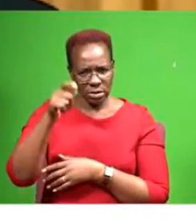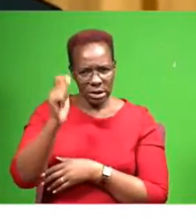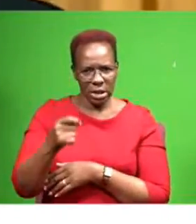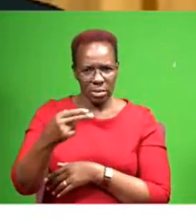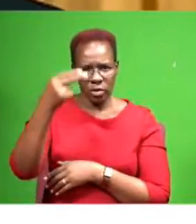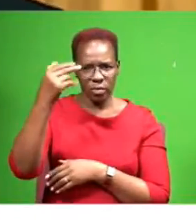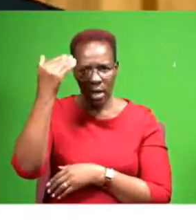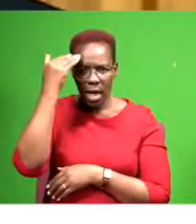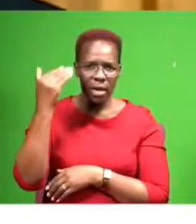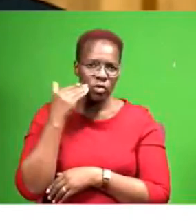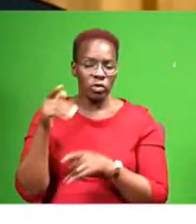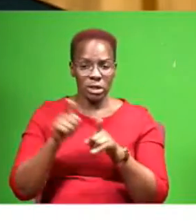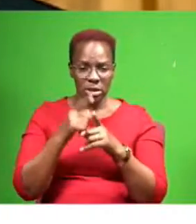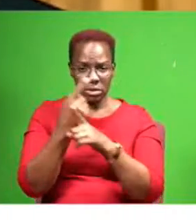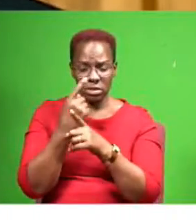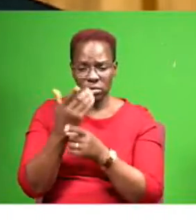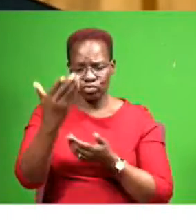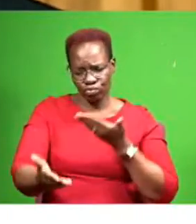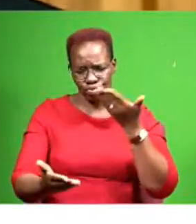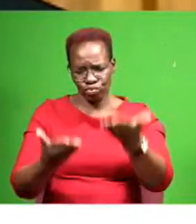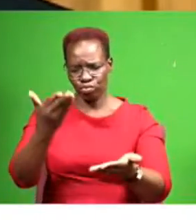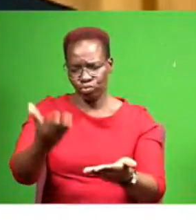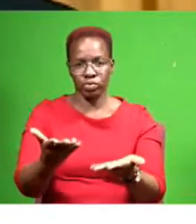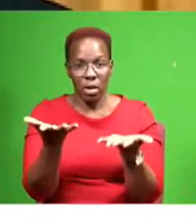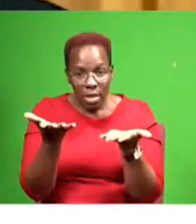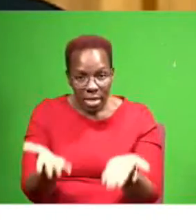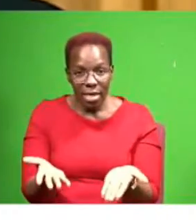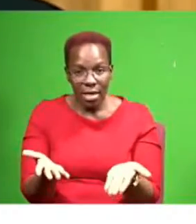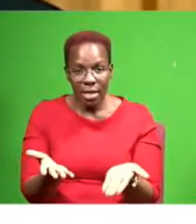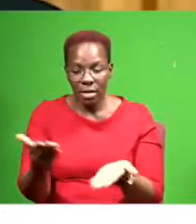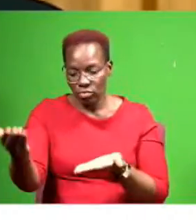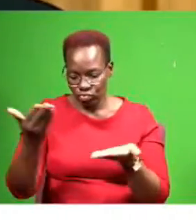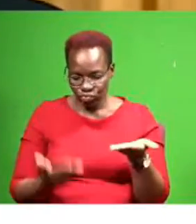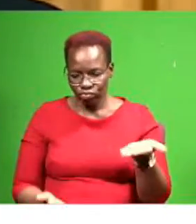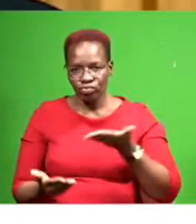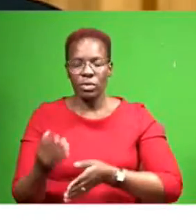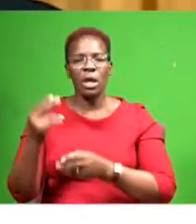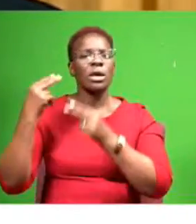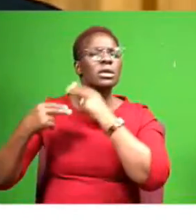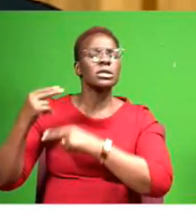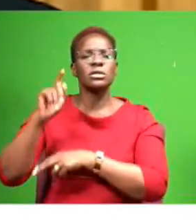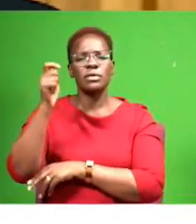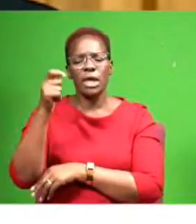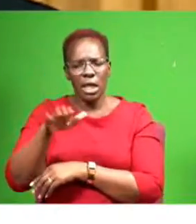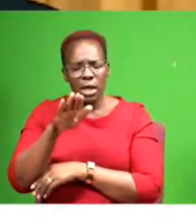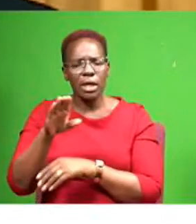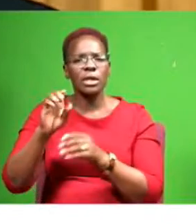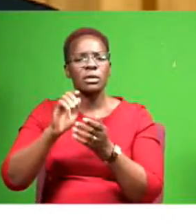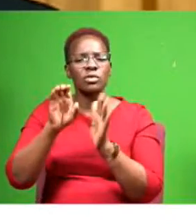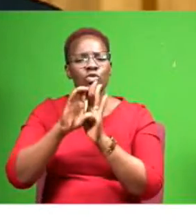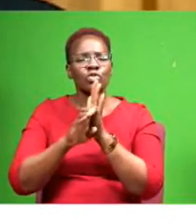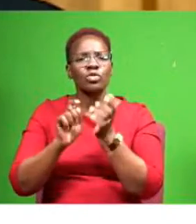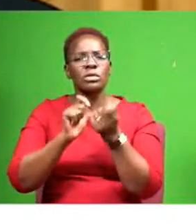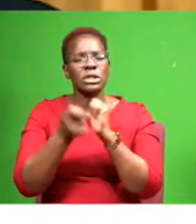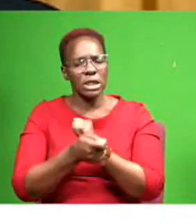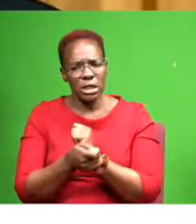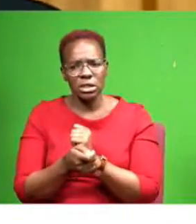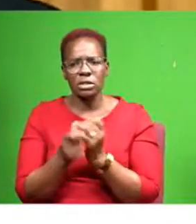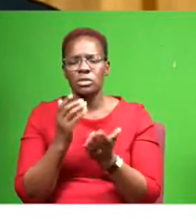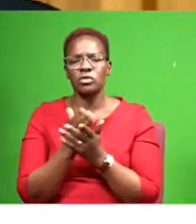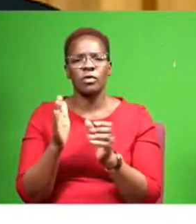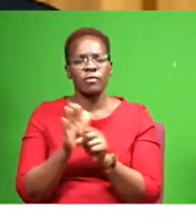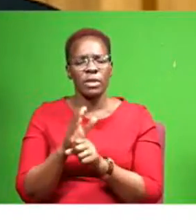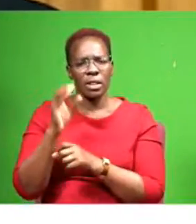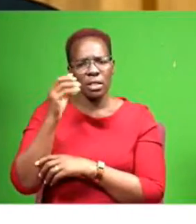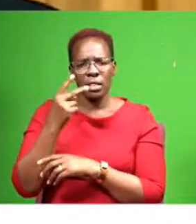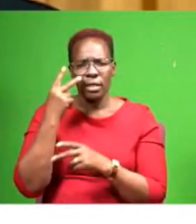Court and the respective submissions that were made before us, the history of Kenya in regard to amendment of the Constitution is replete with abuse